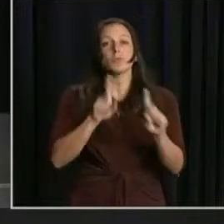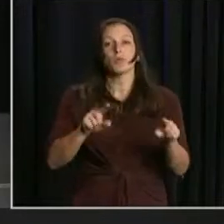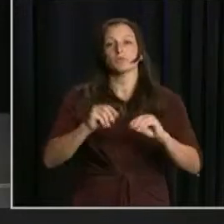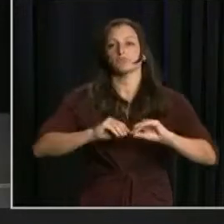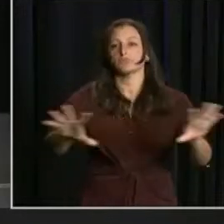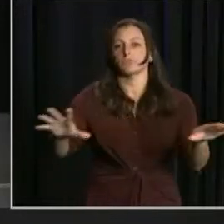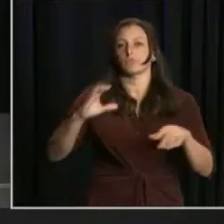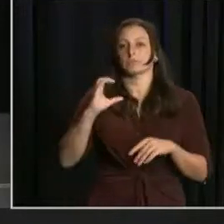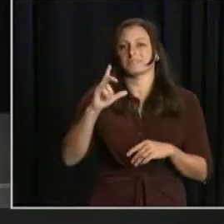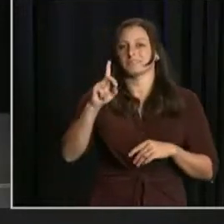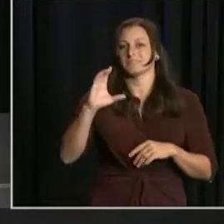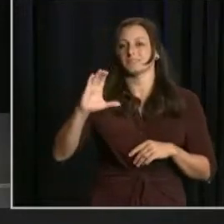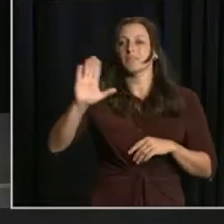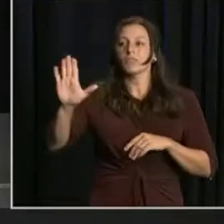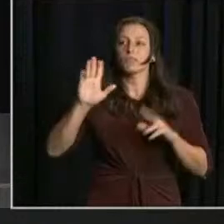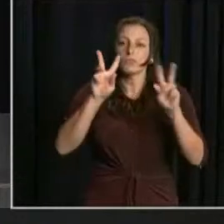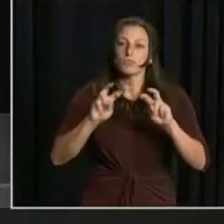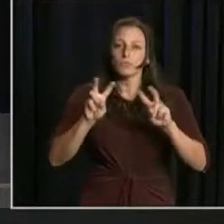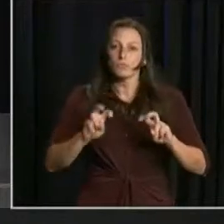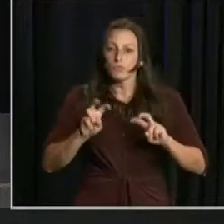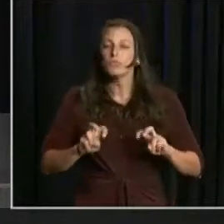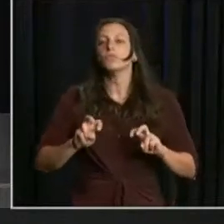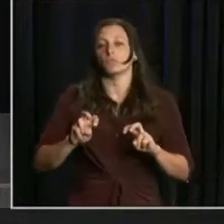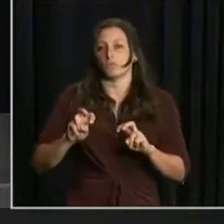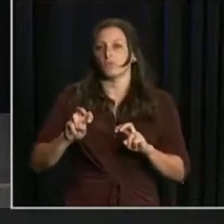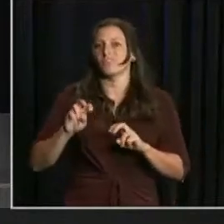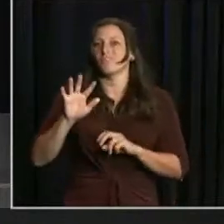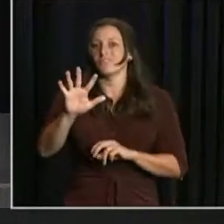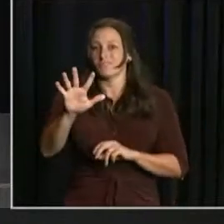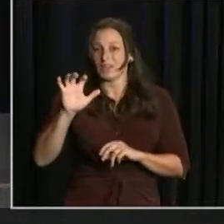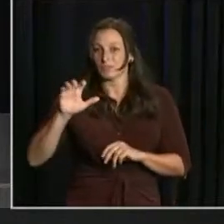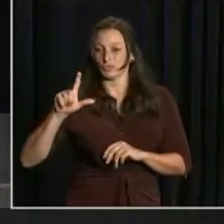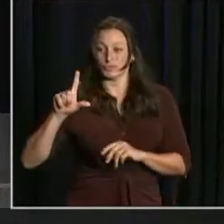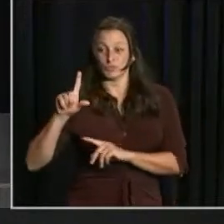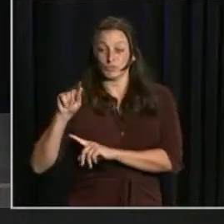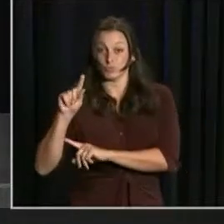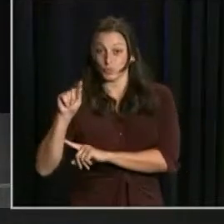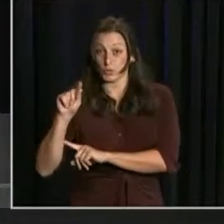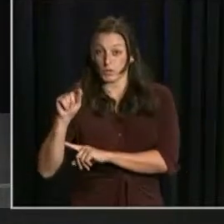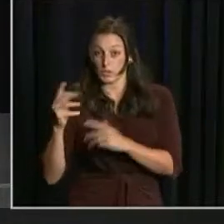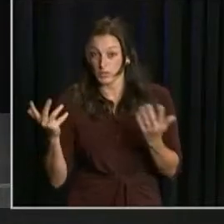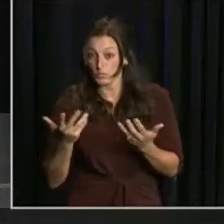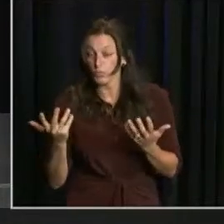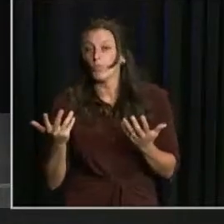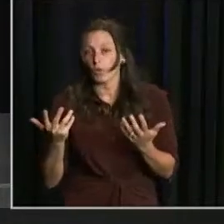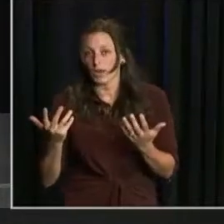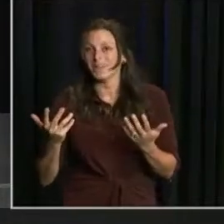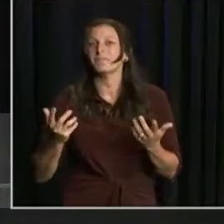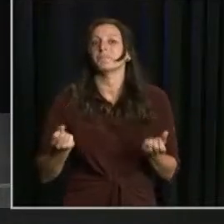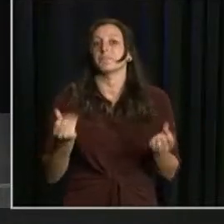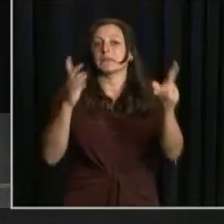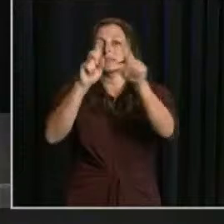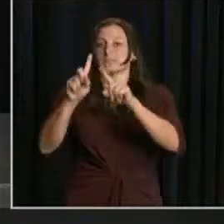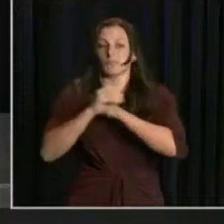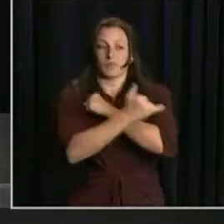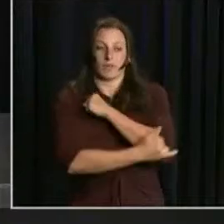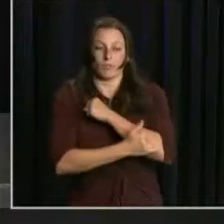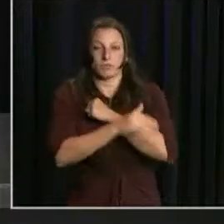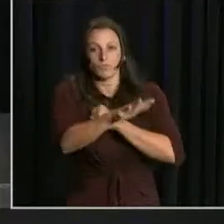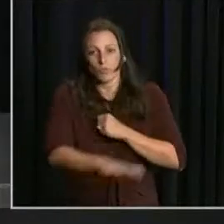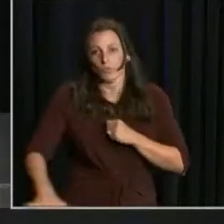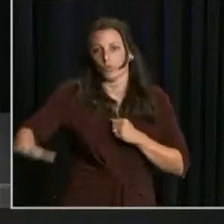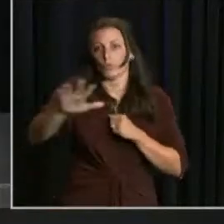CDC analysis. They covered 520 United States counties, and they found